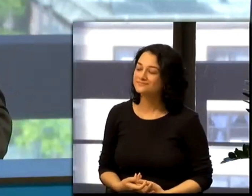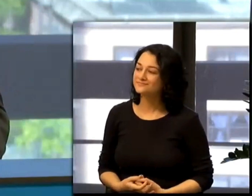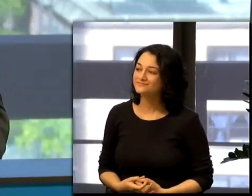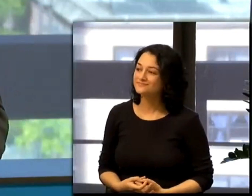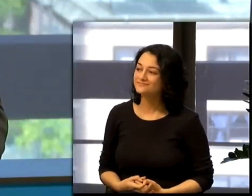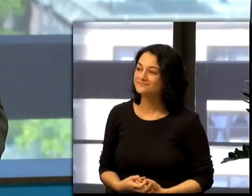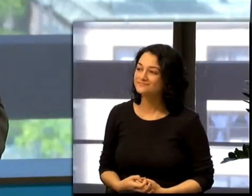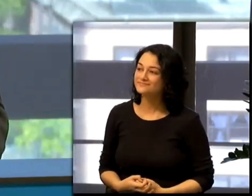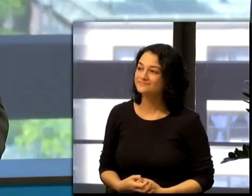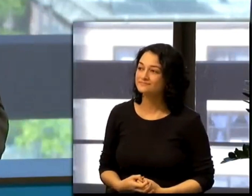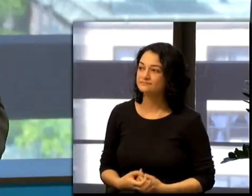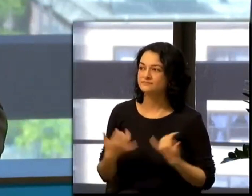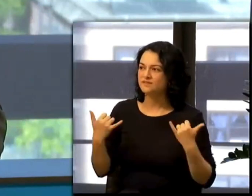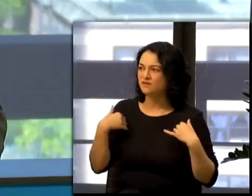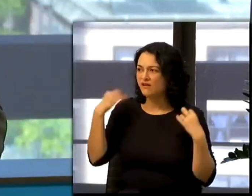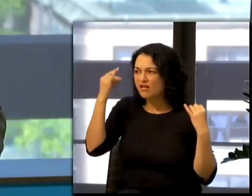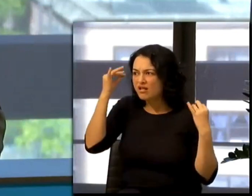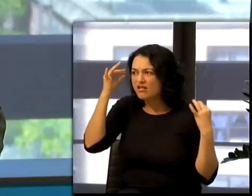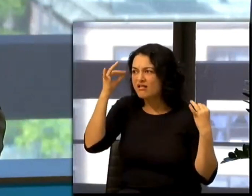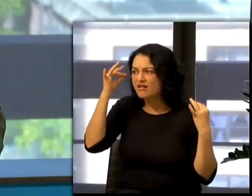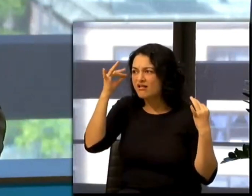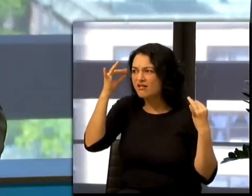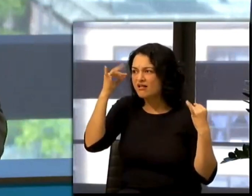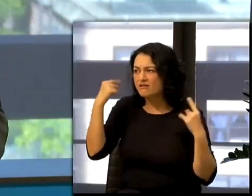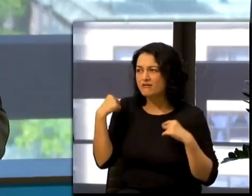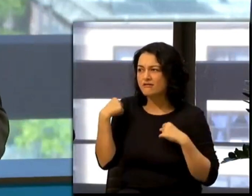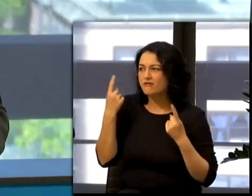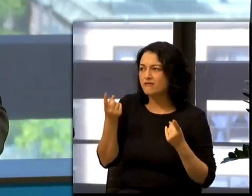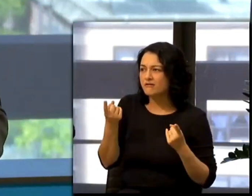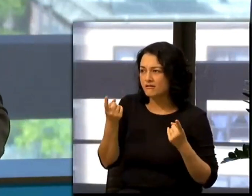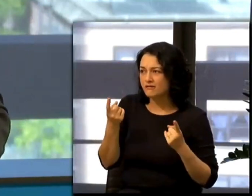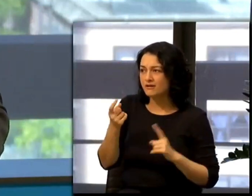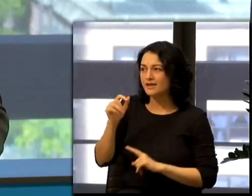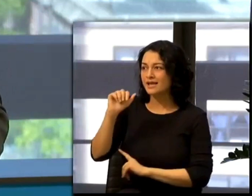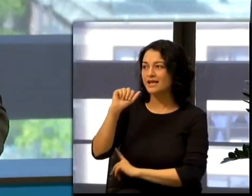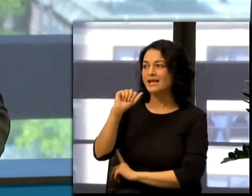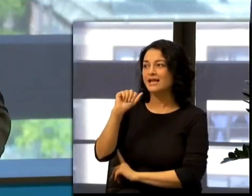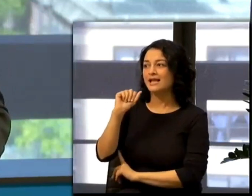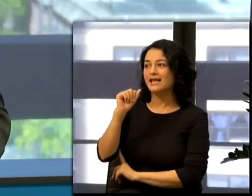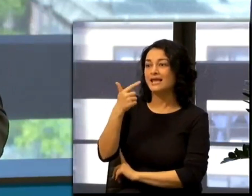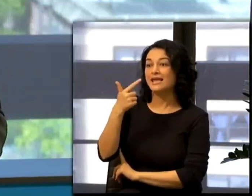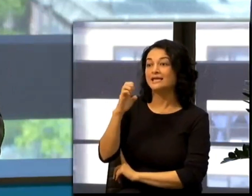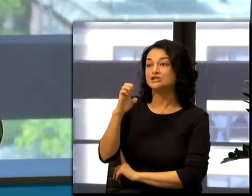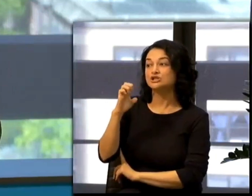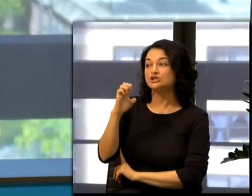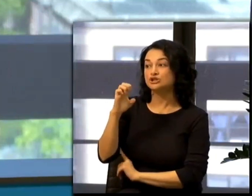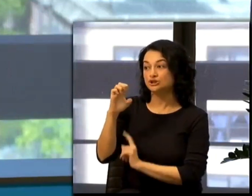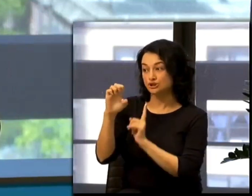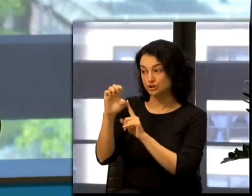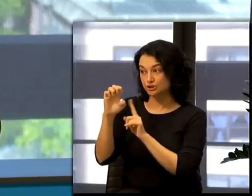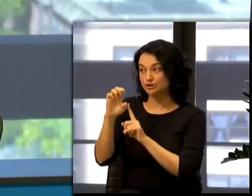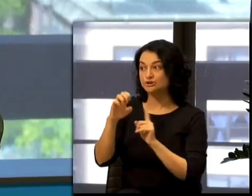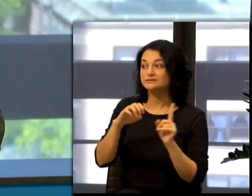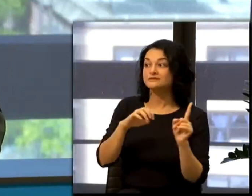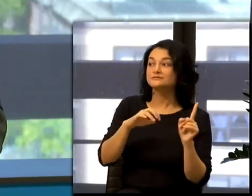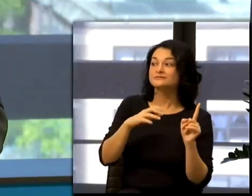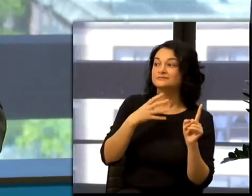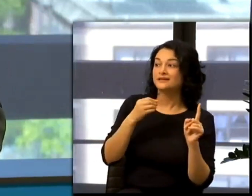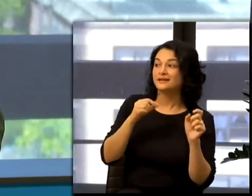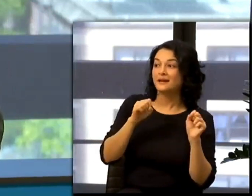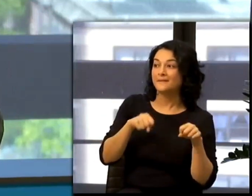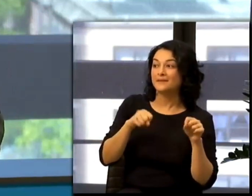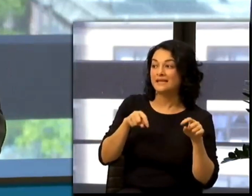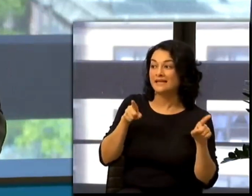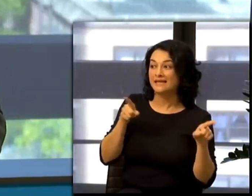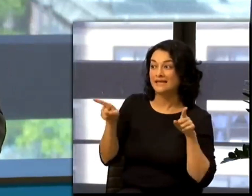on age and ability in the body politic, including prominently in this year's presidential race. In addition, recent